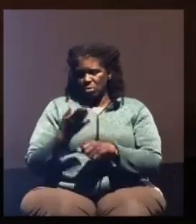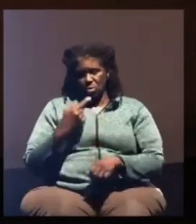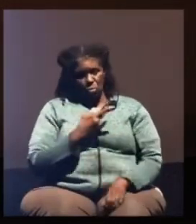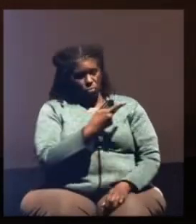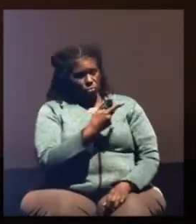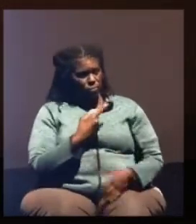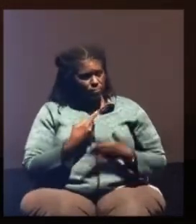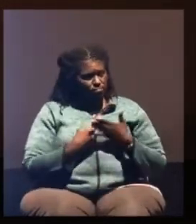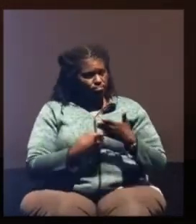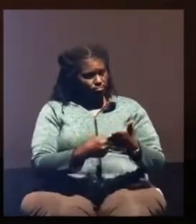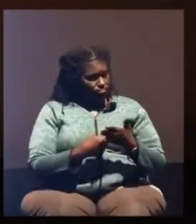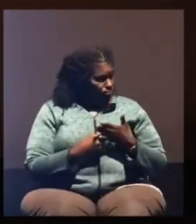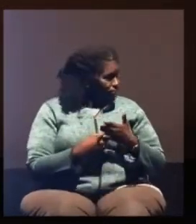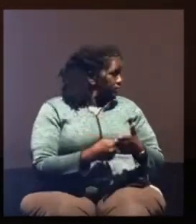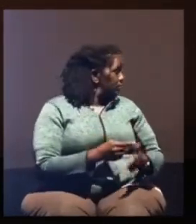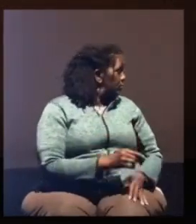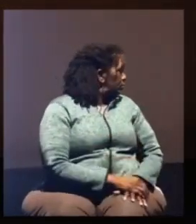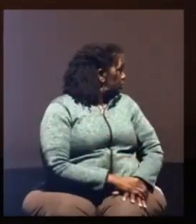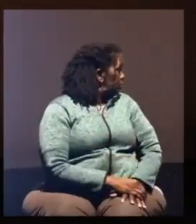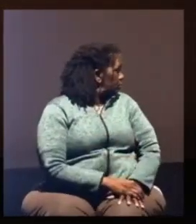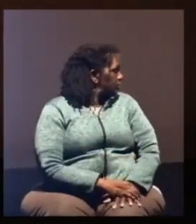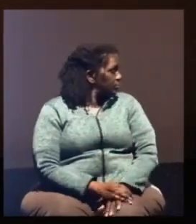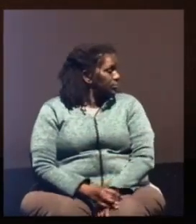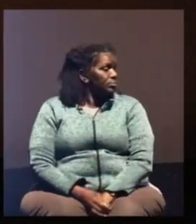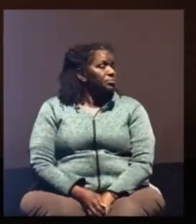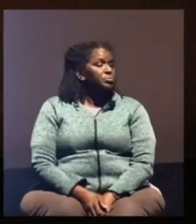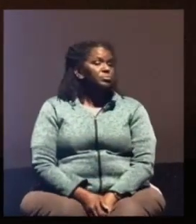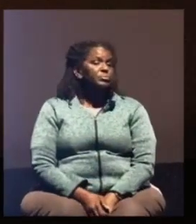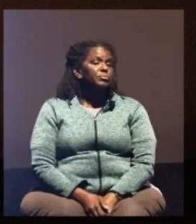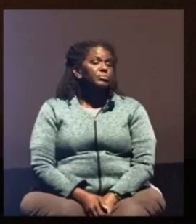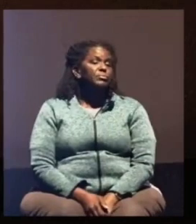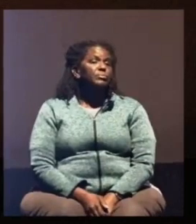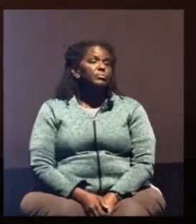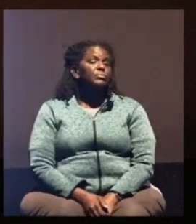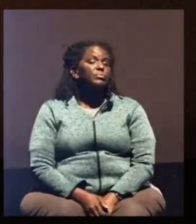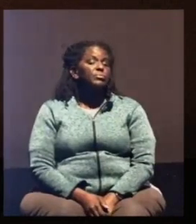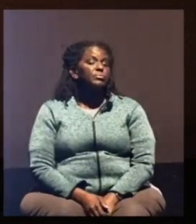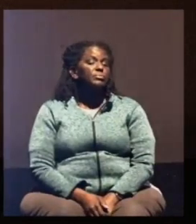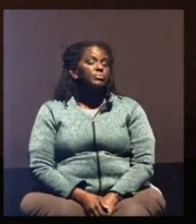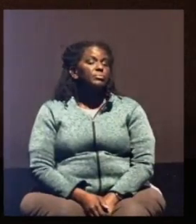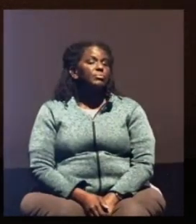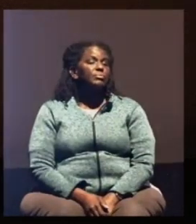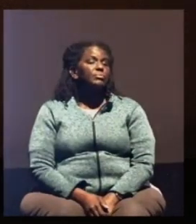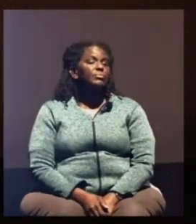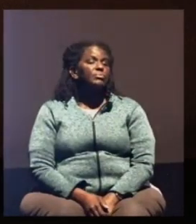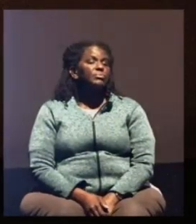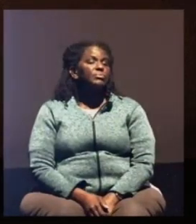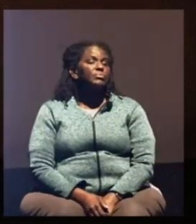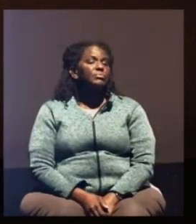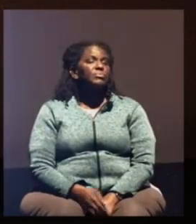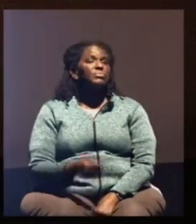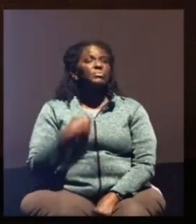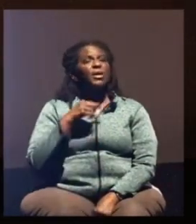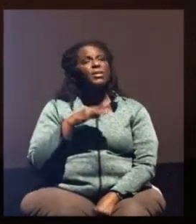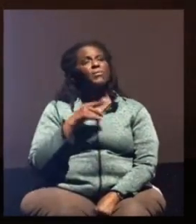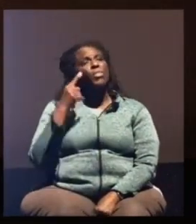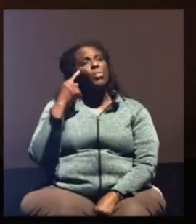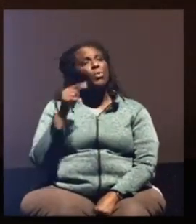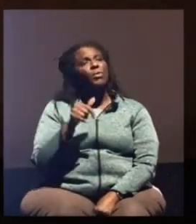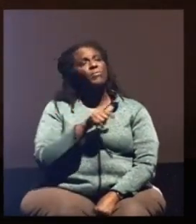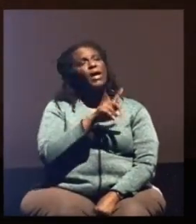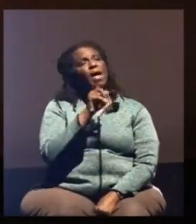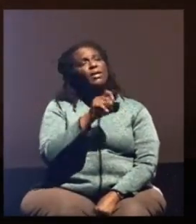this, and you know, I probably wouldn't have even thought about asking anyone else.